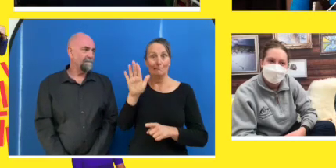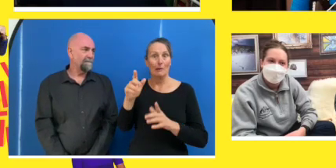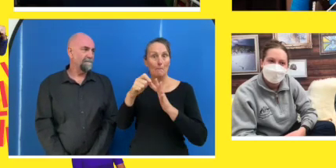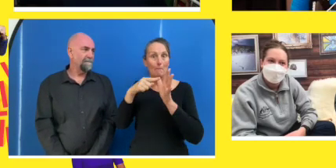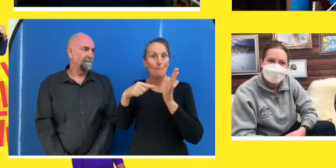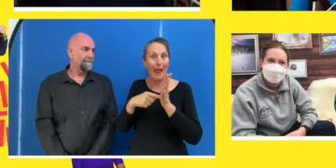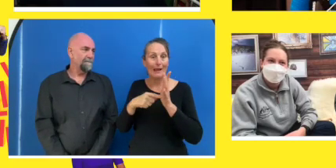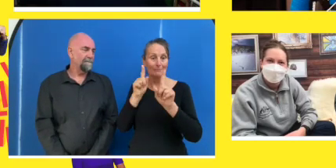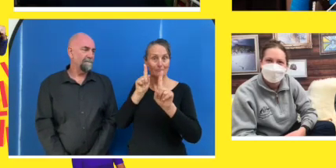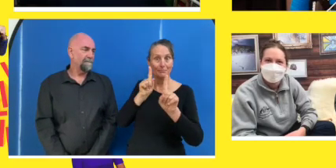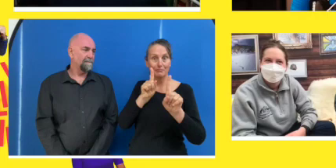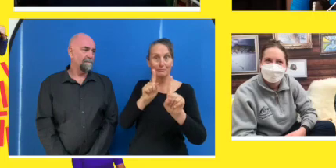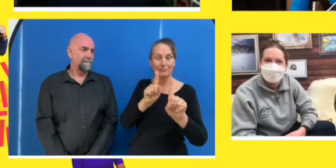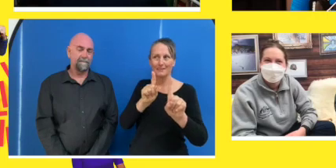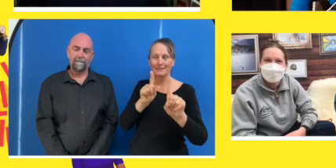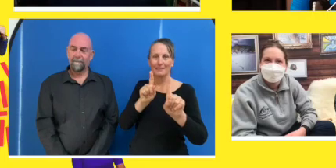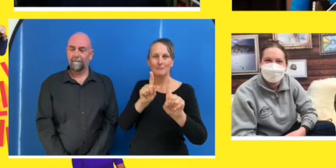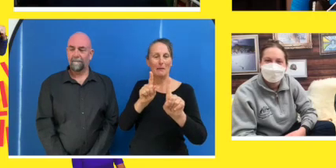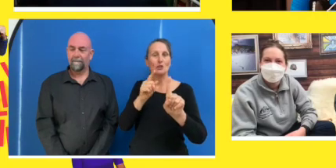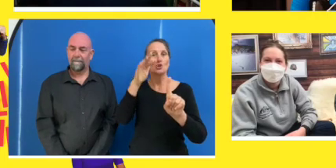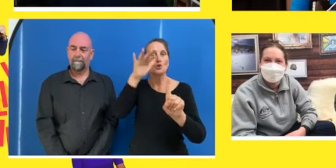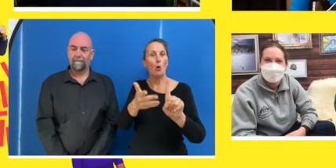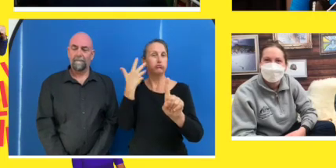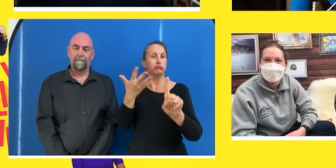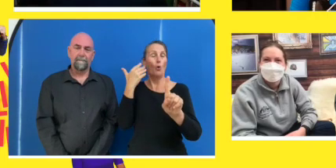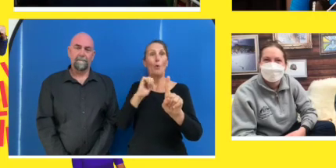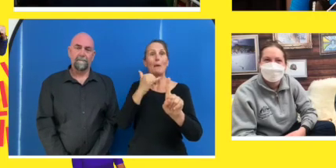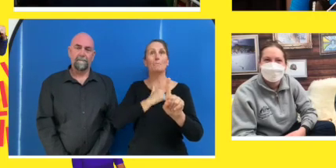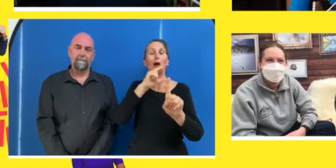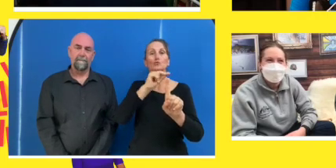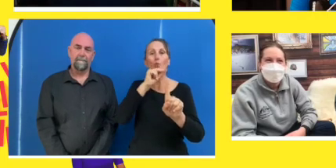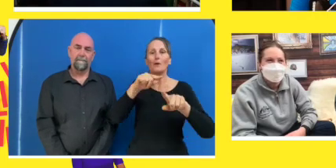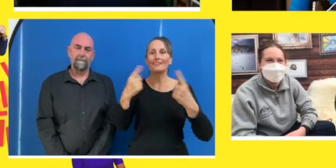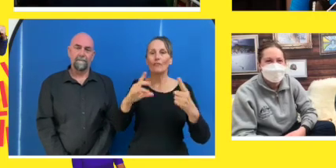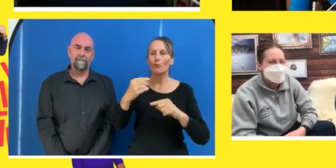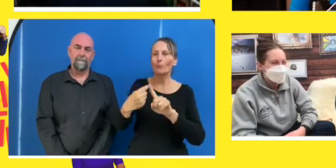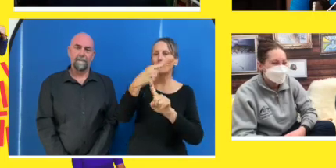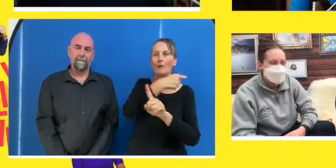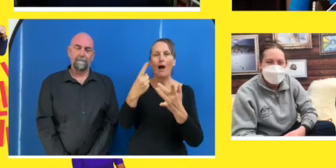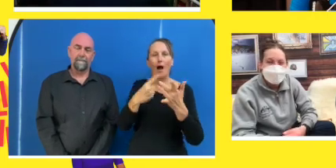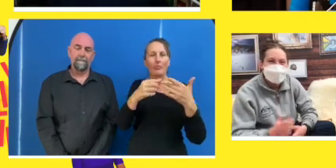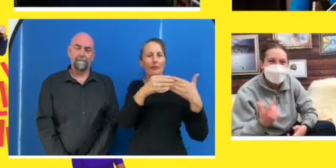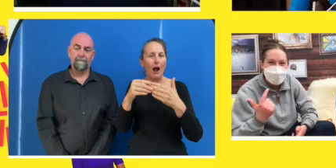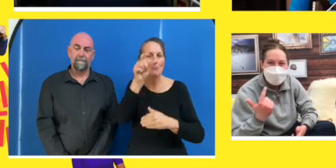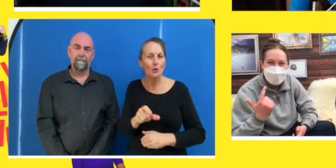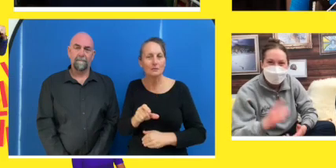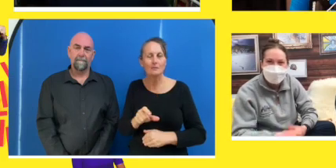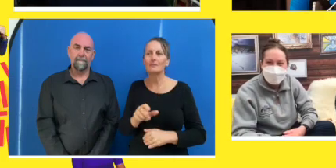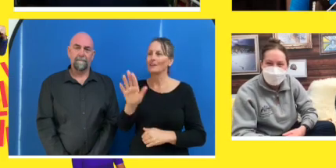what this person behind you is doing. You have no idea. So no.